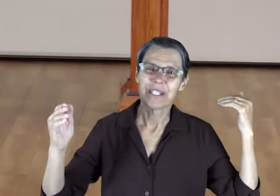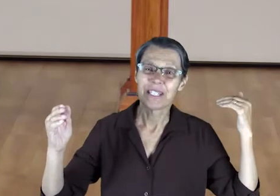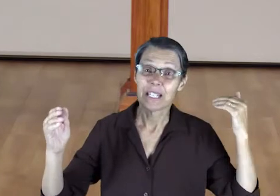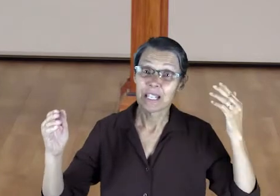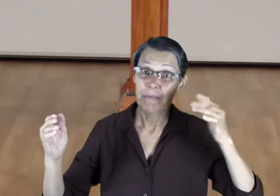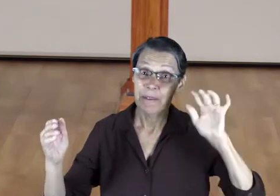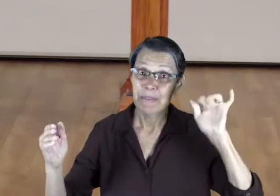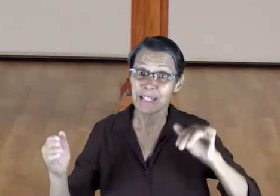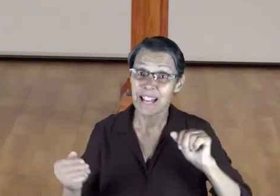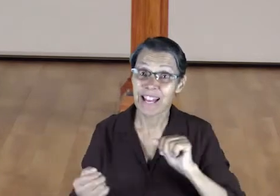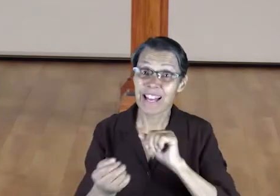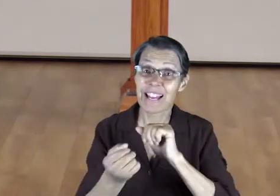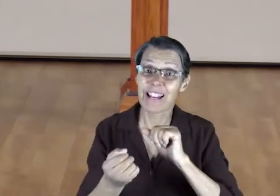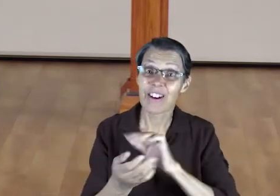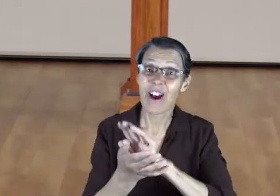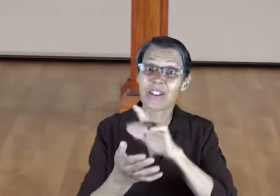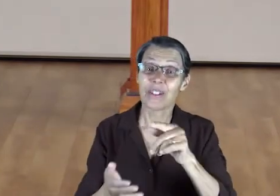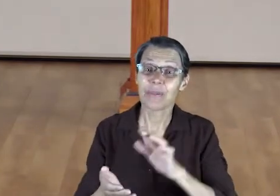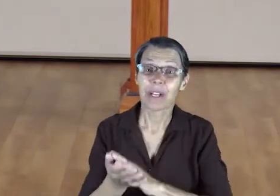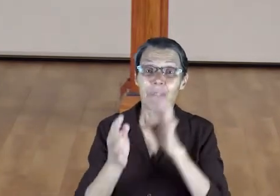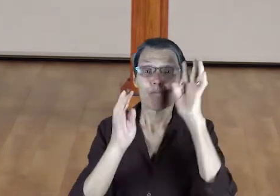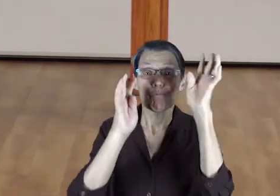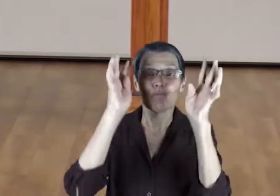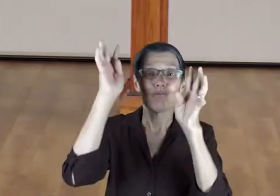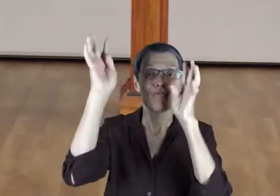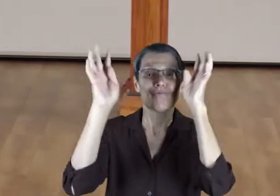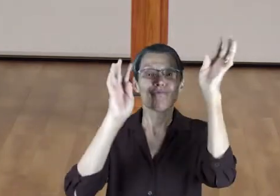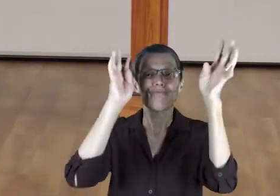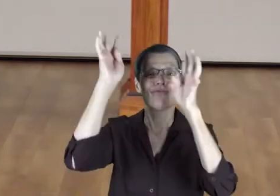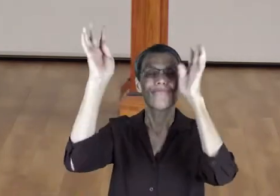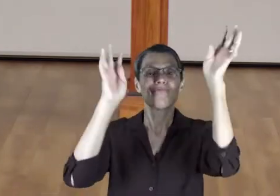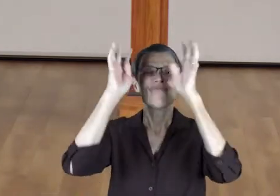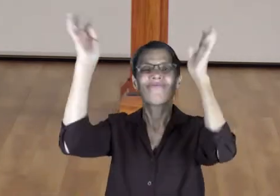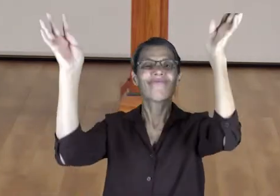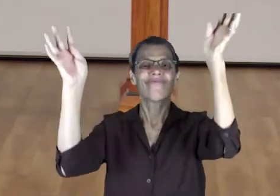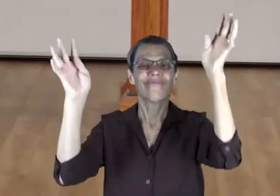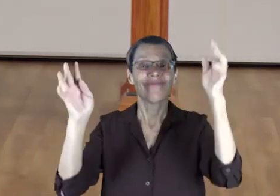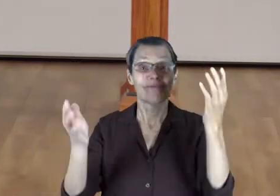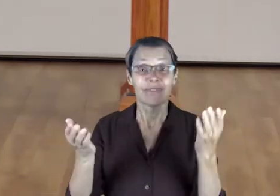time. Maybe it spurred your creativity.